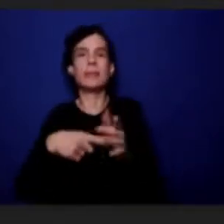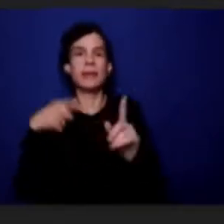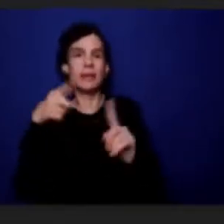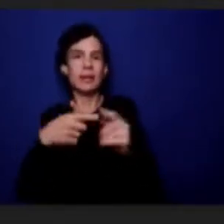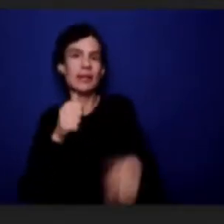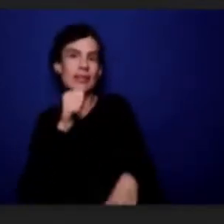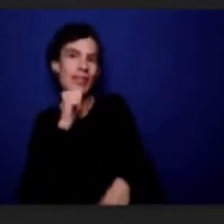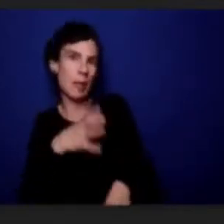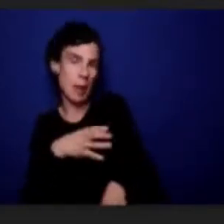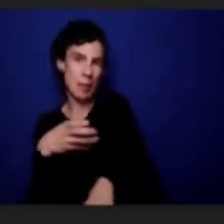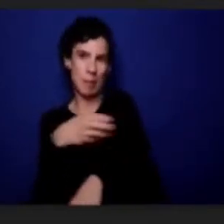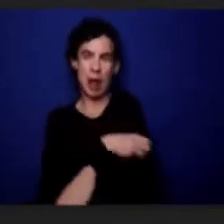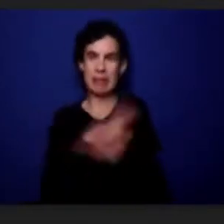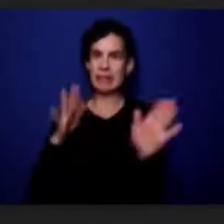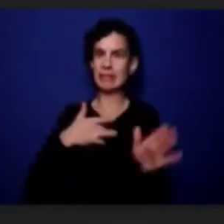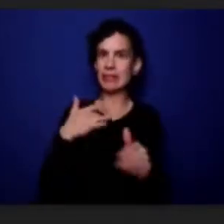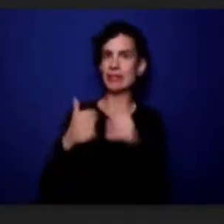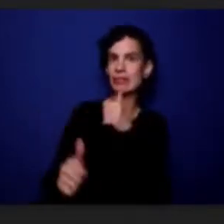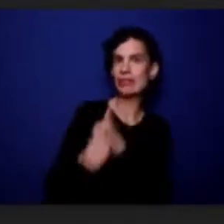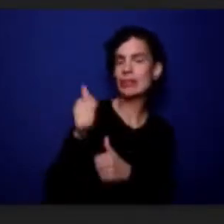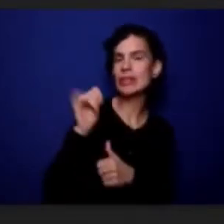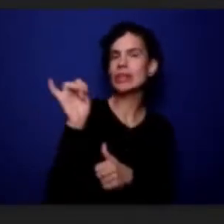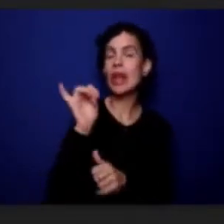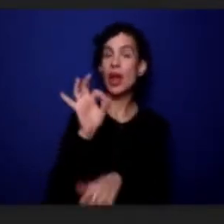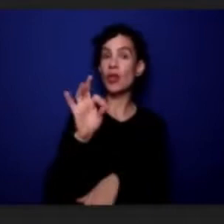a threatening example of feminine power,